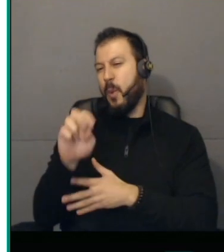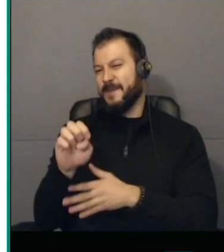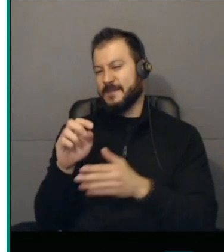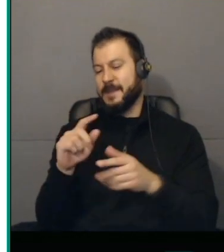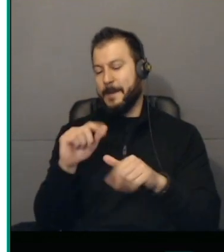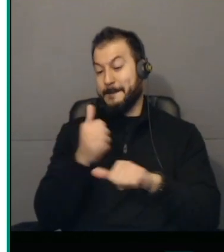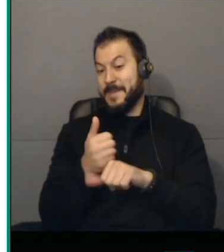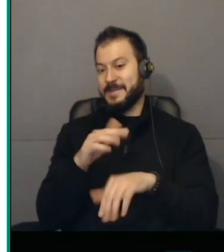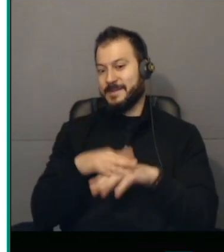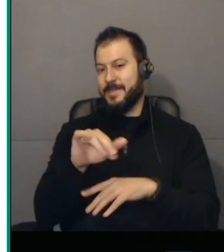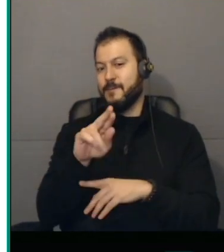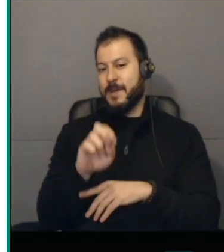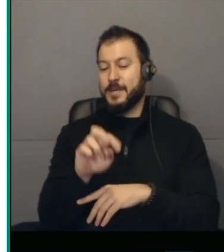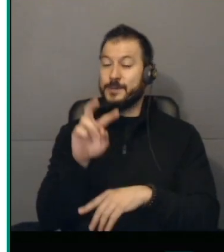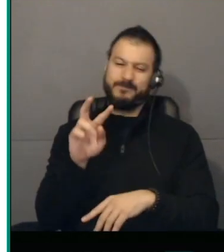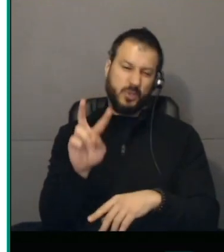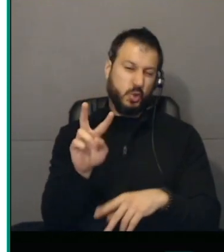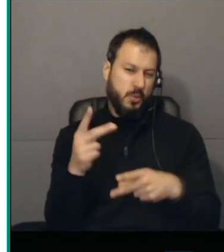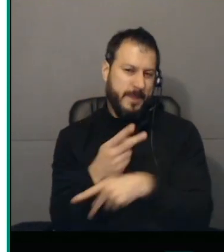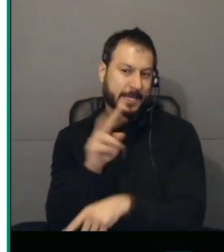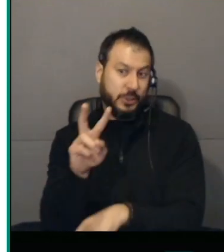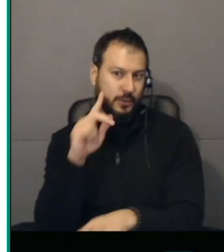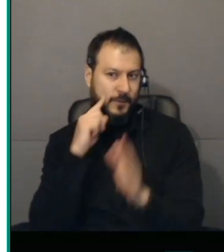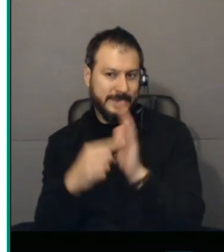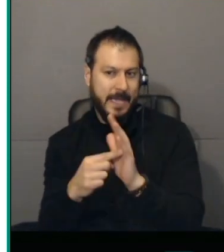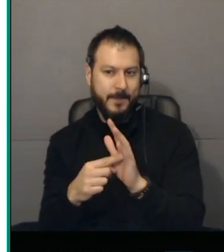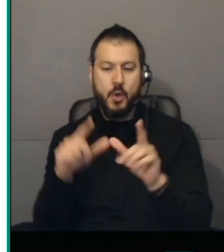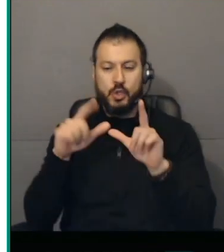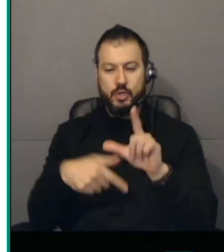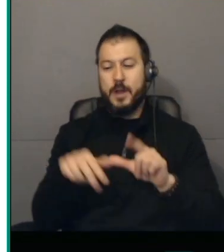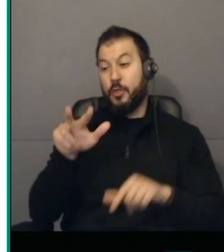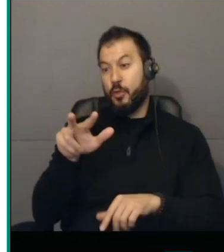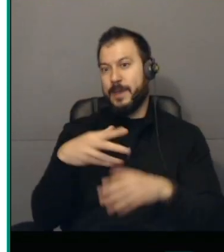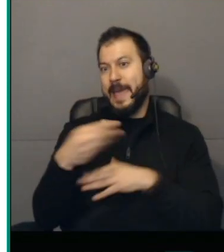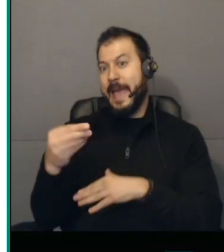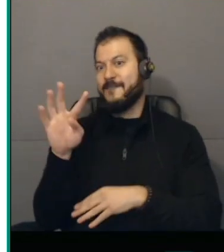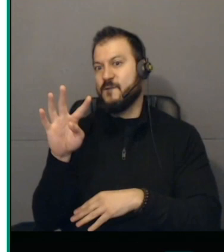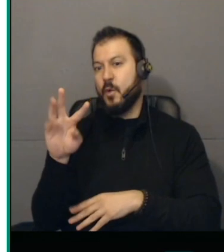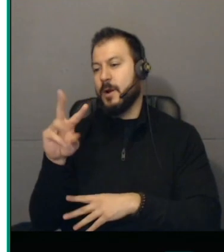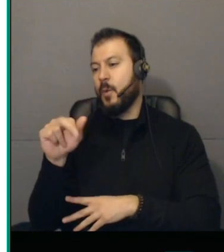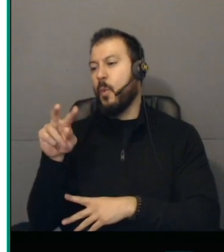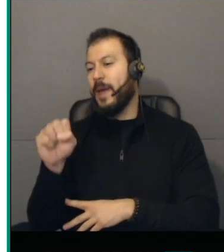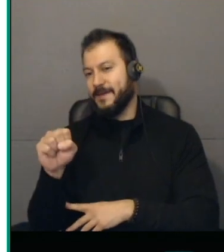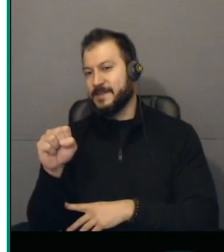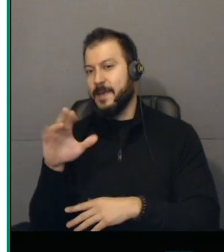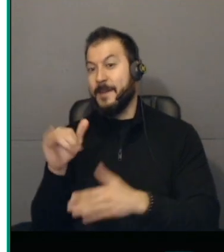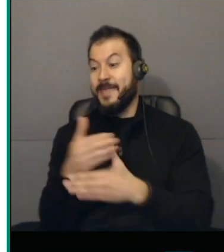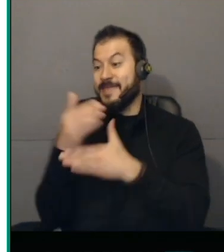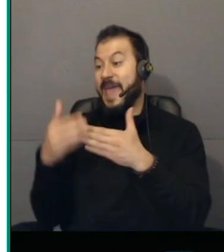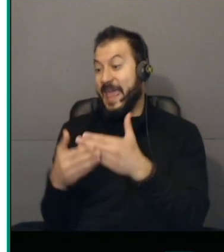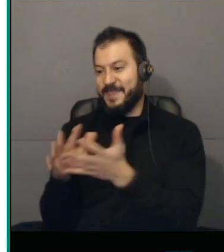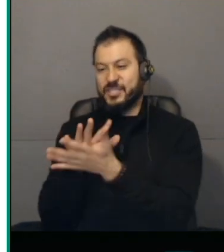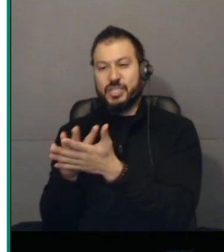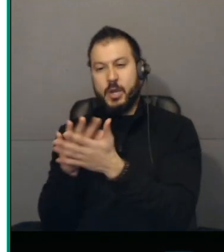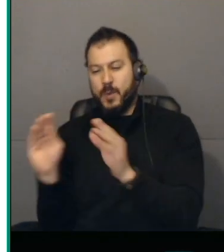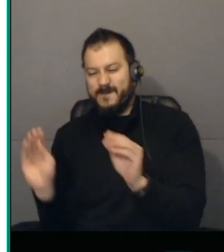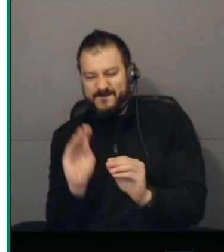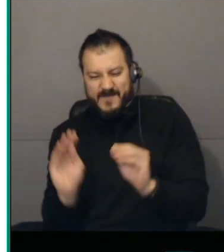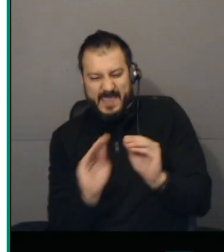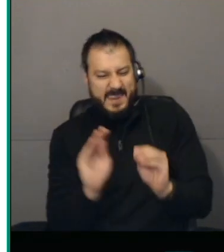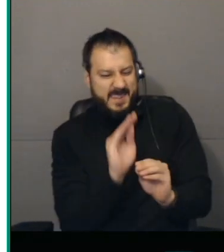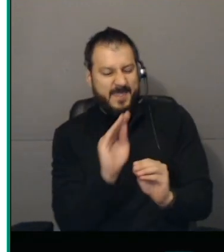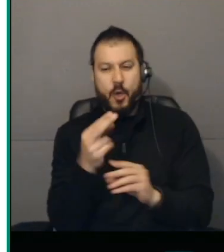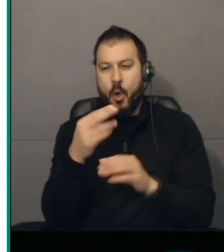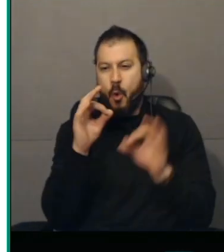rate. So a shading rate of 2 by 2, for example, would terminate 3 out of 4 waves. And then at the end of the shader, we fill in the holes for the waves